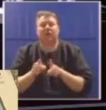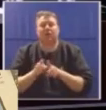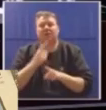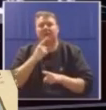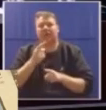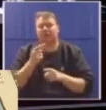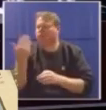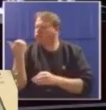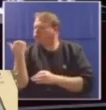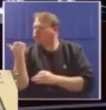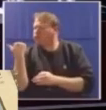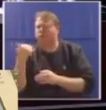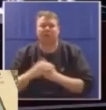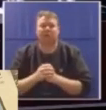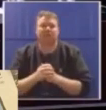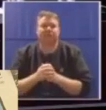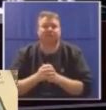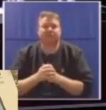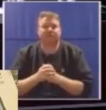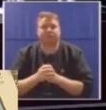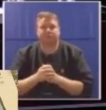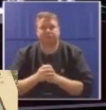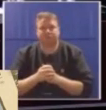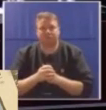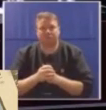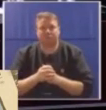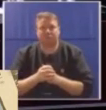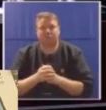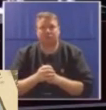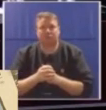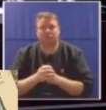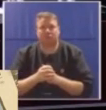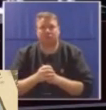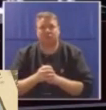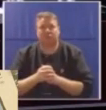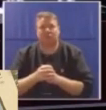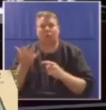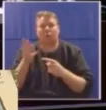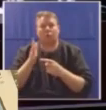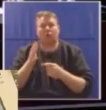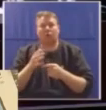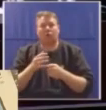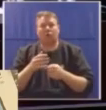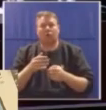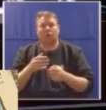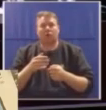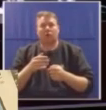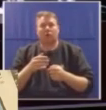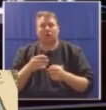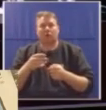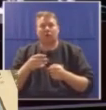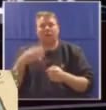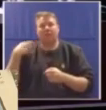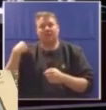recently, and this has been starkly put forward to us by Minister